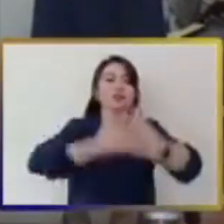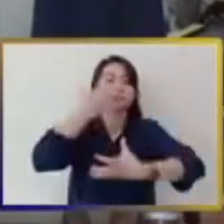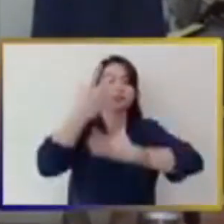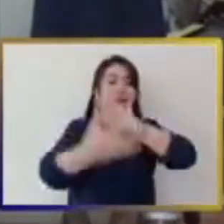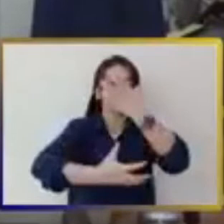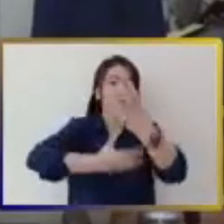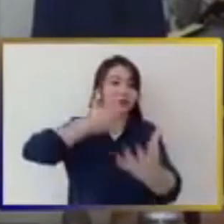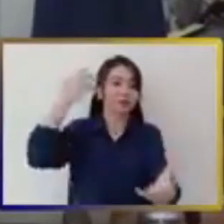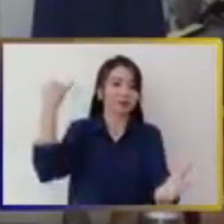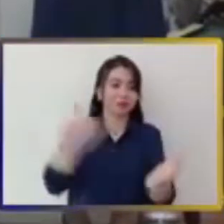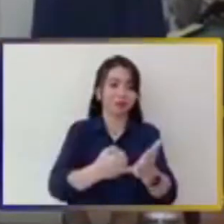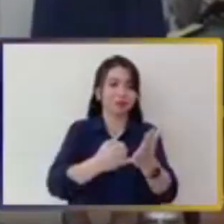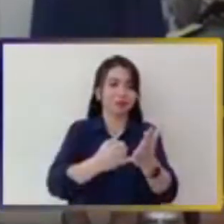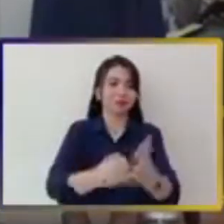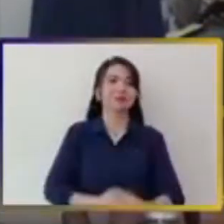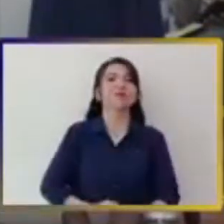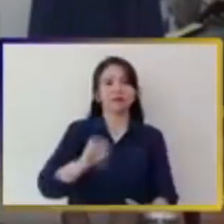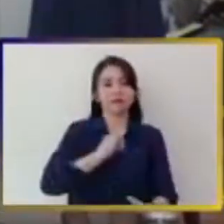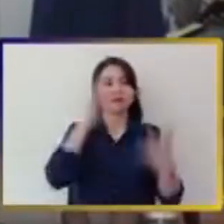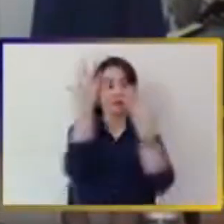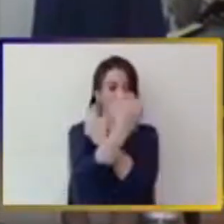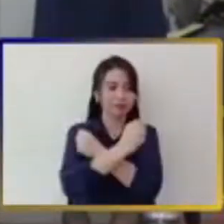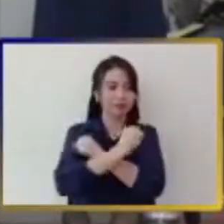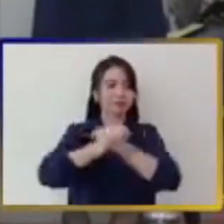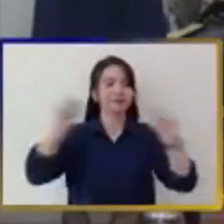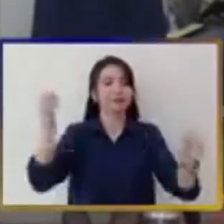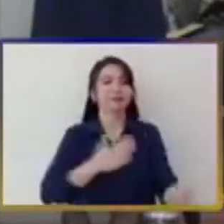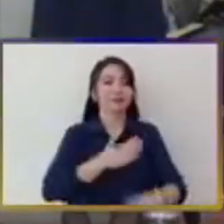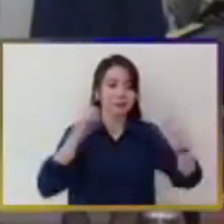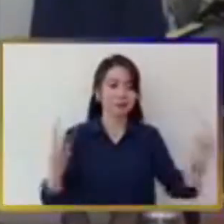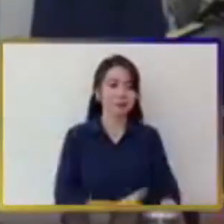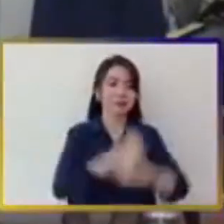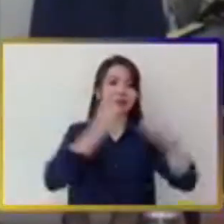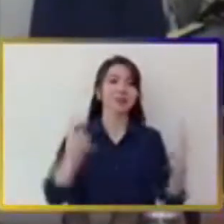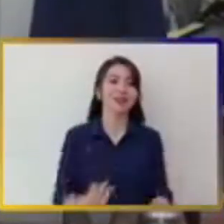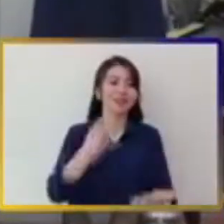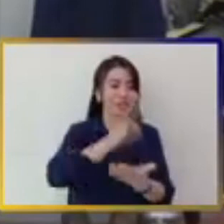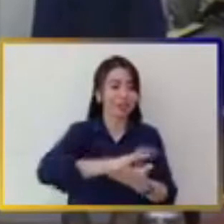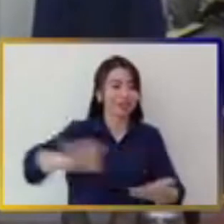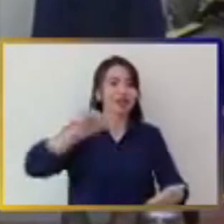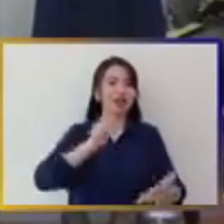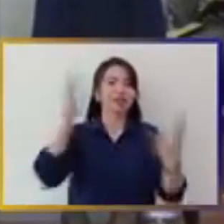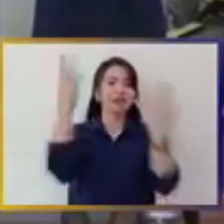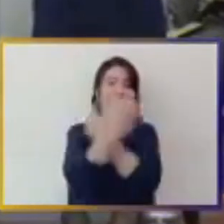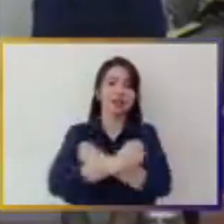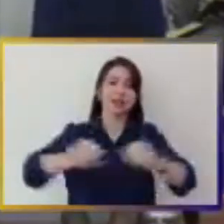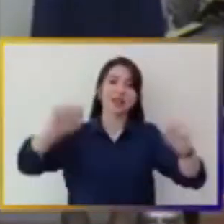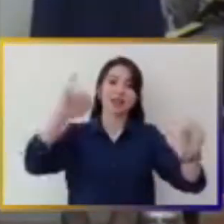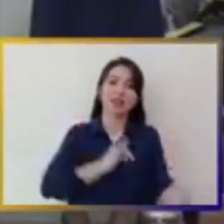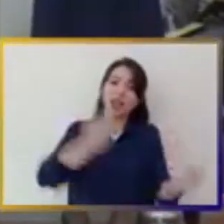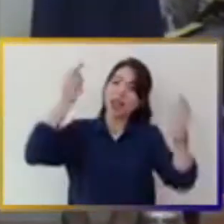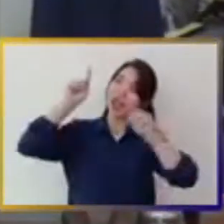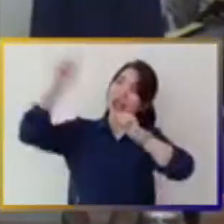shout it. I'm saved, I'm saved, my sins are forgiven. I'm